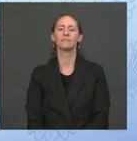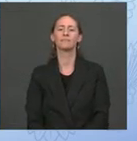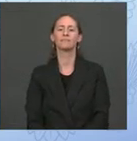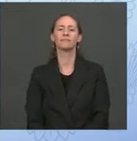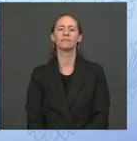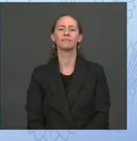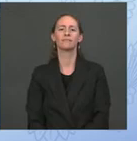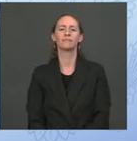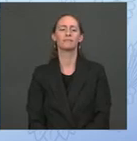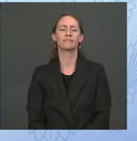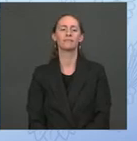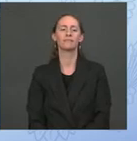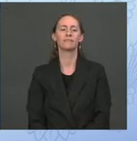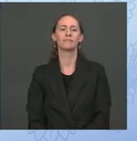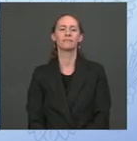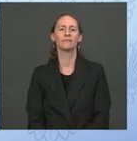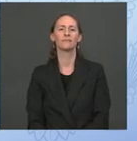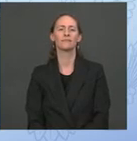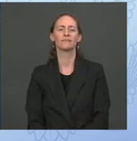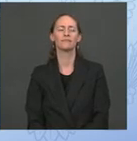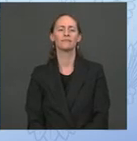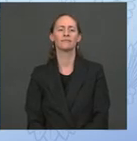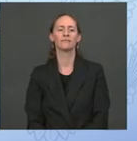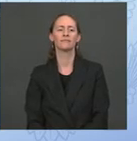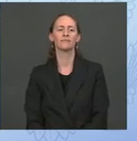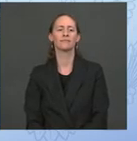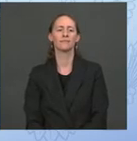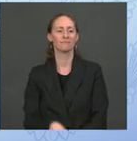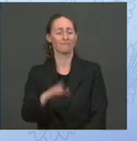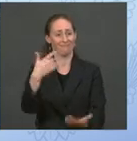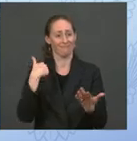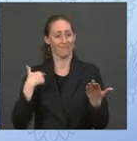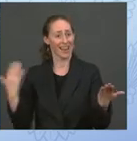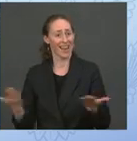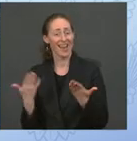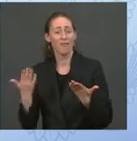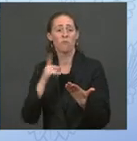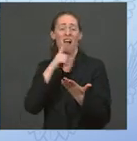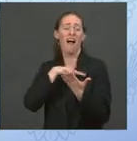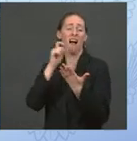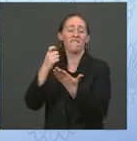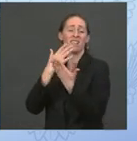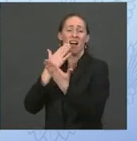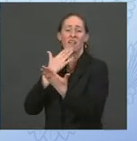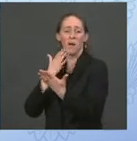I stand in an abundance of gratitude for my family, my partner.